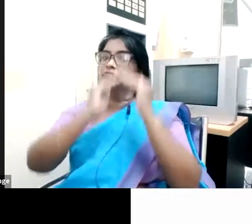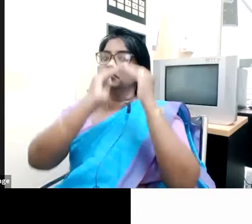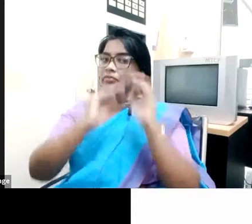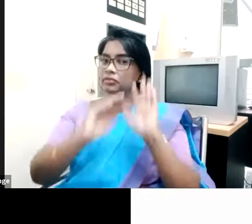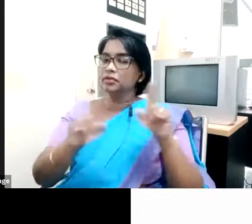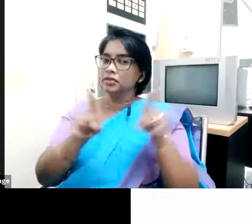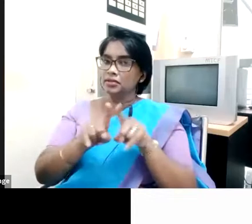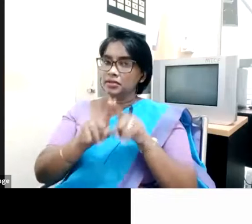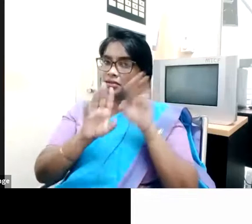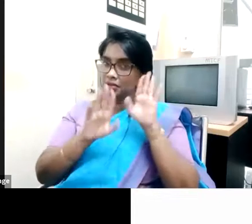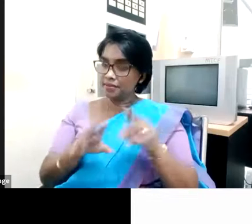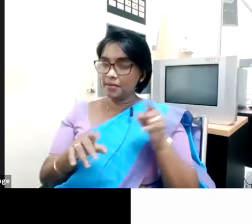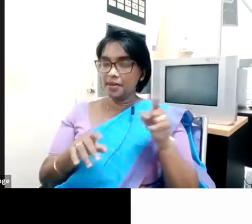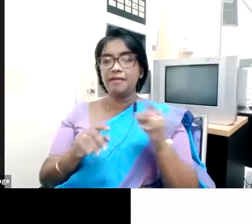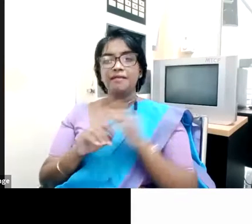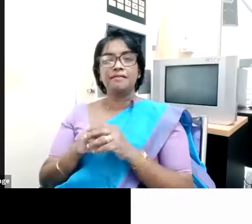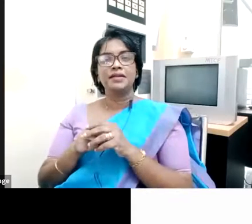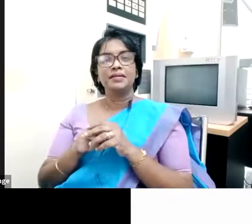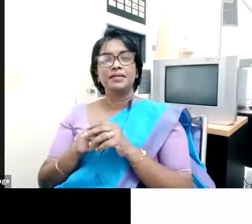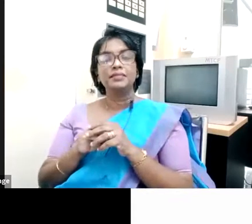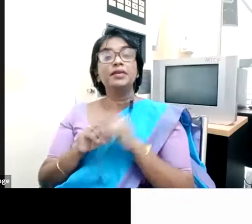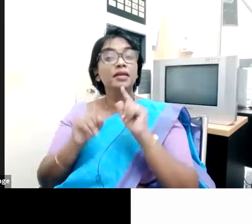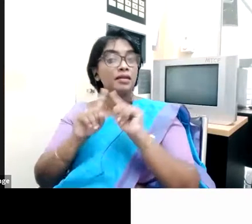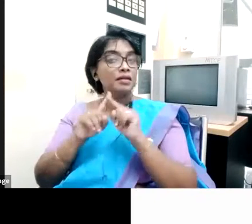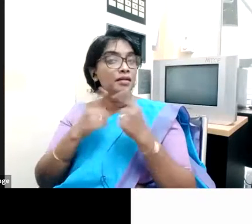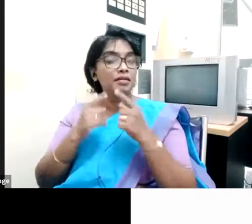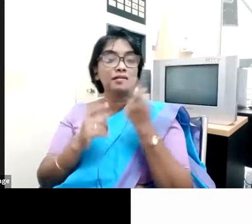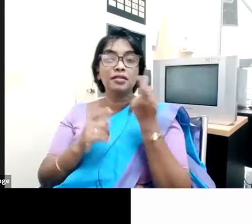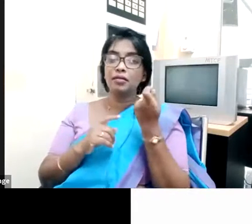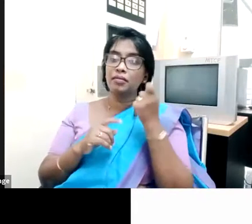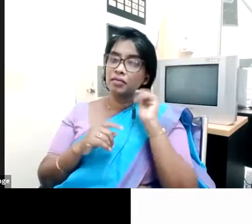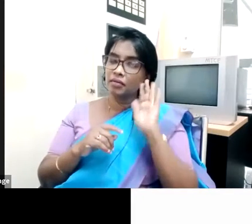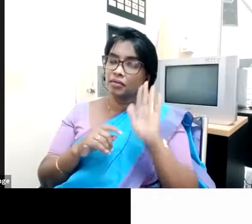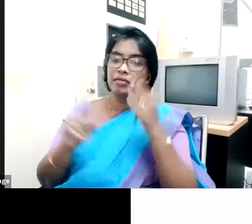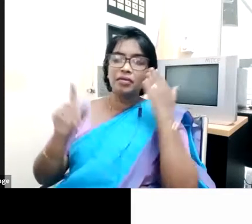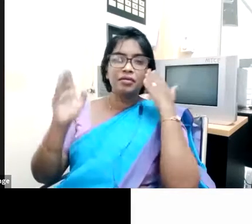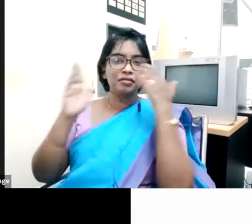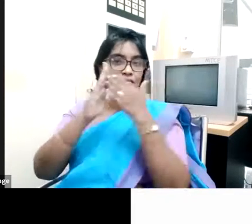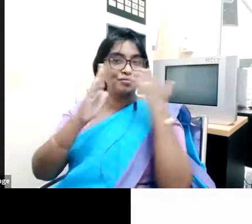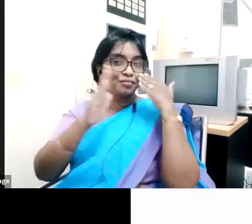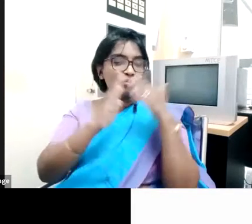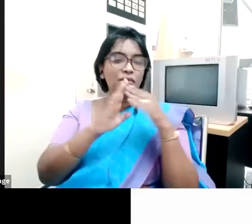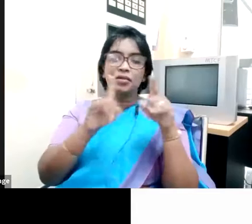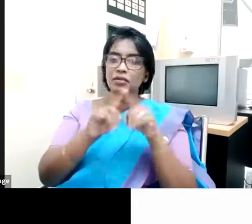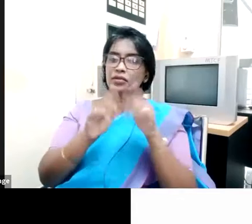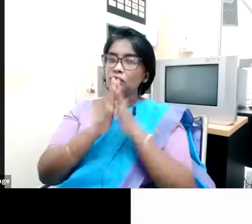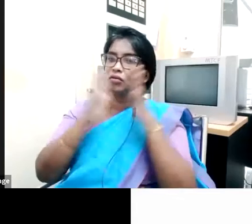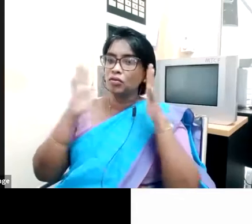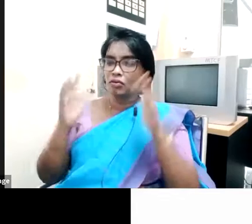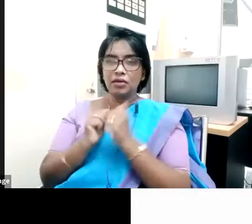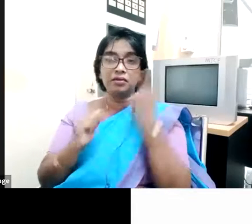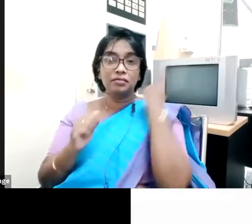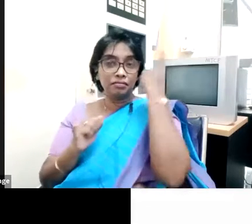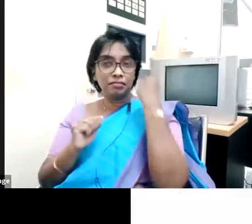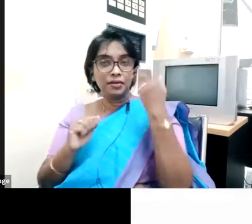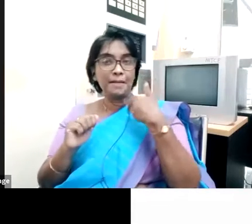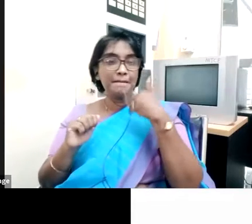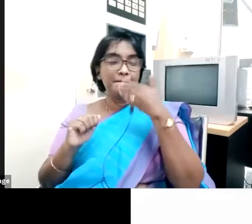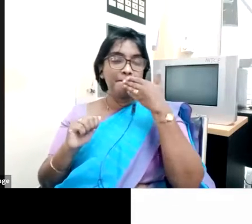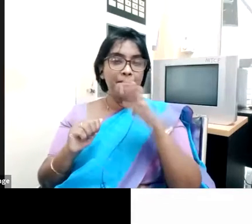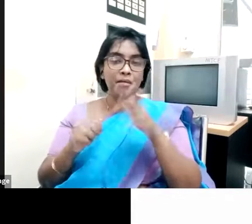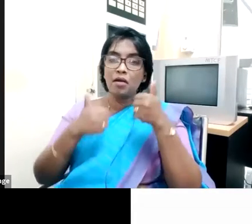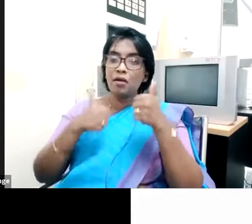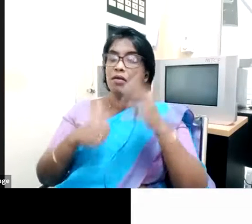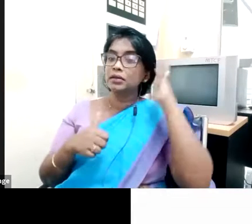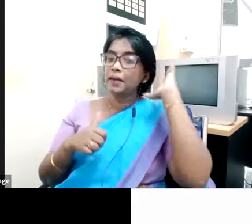other economic sectors that are with high potential of productive future employment would be advantageous to what I